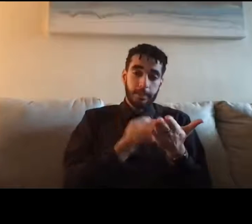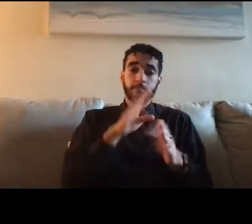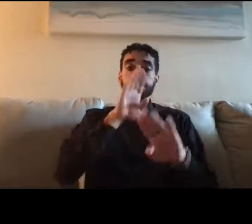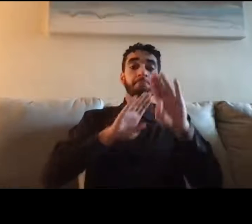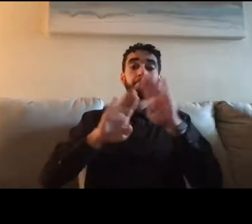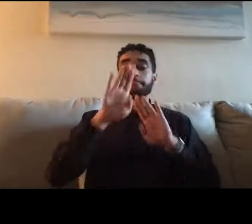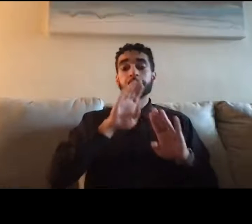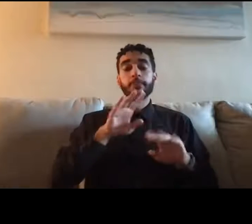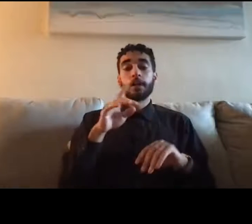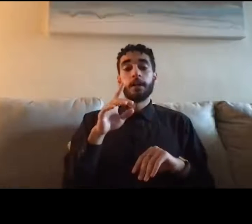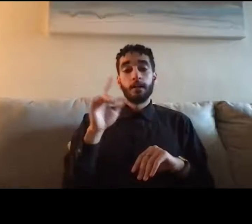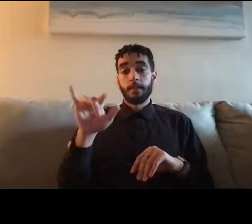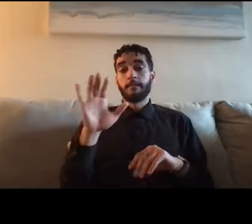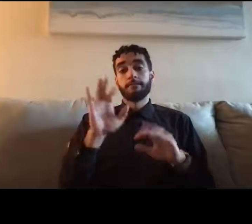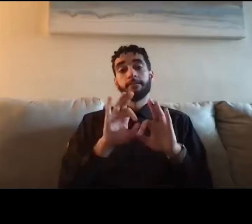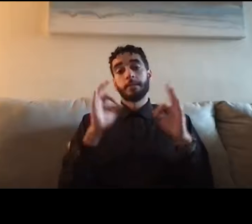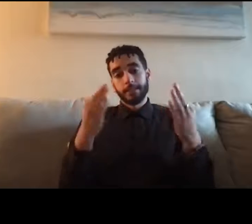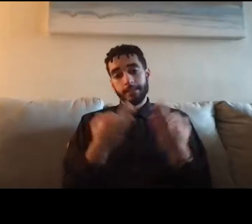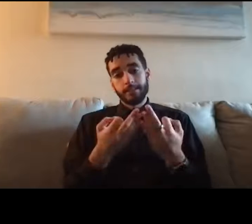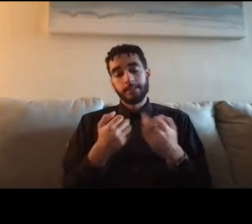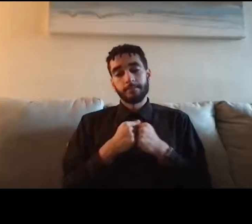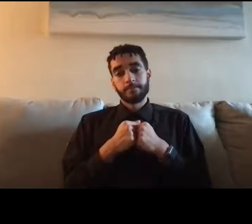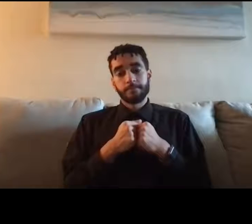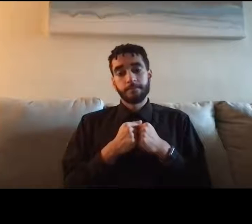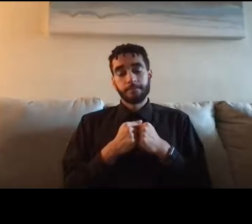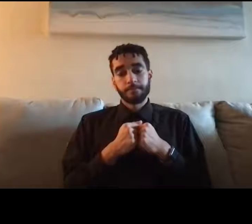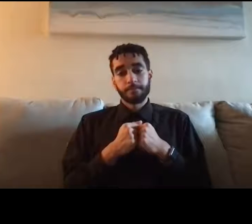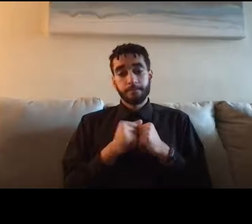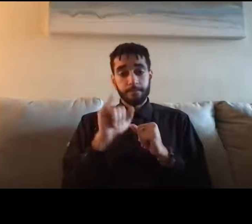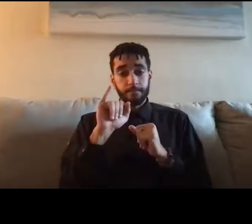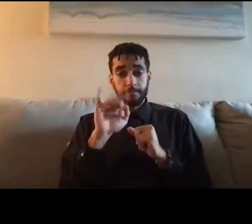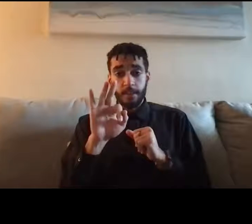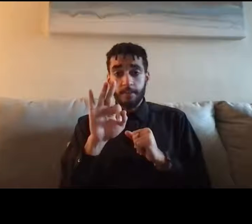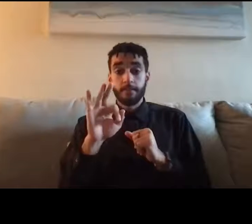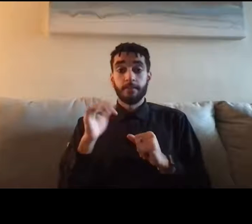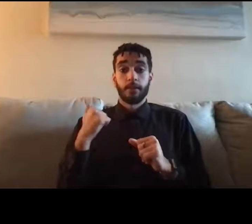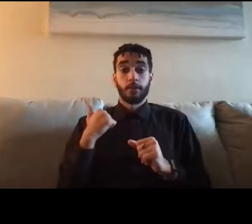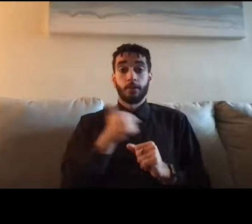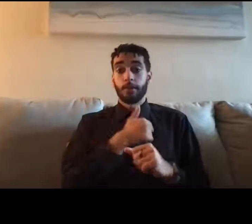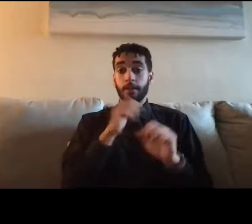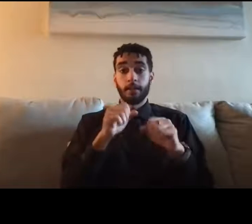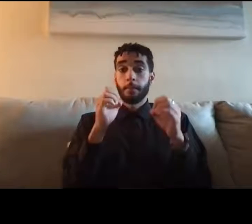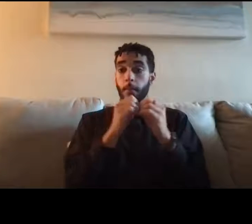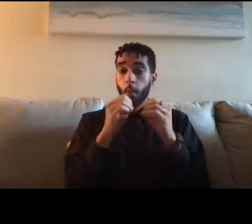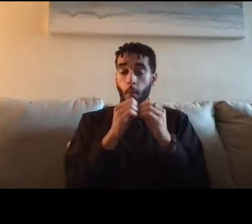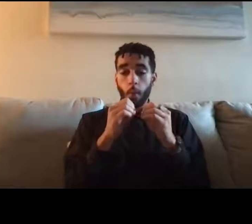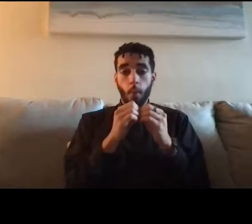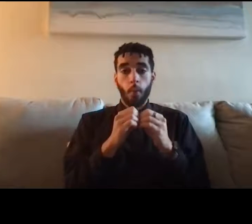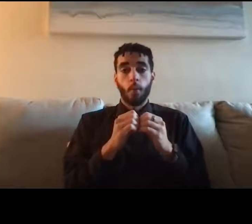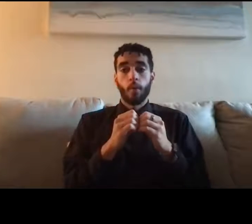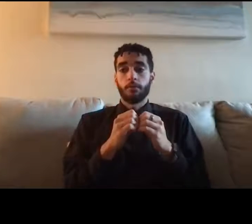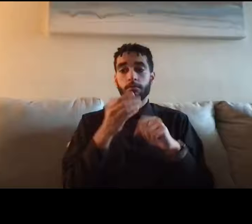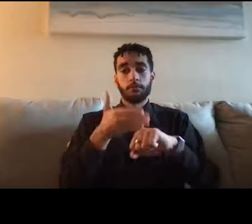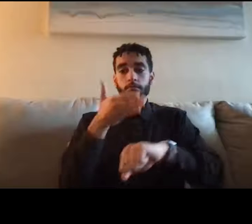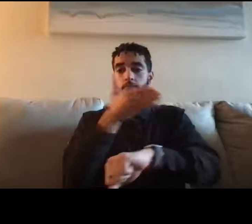families, which again, I really get. But you know, if our committee could maybe do some outreach to that entity to say,